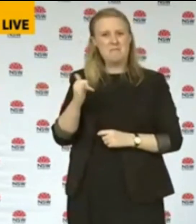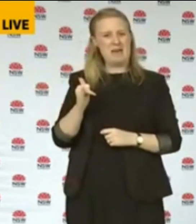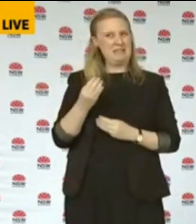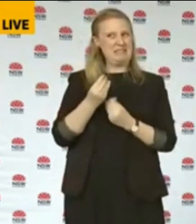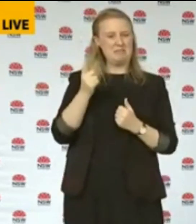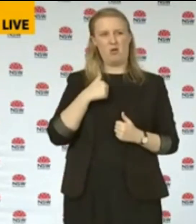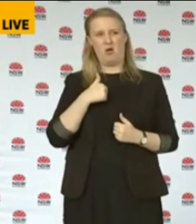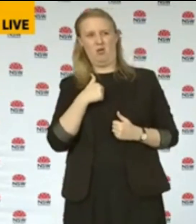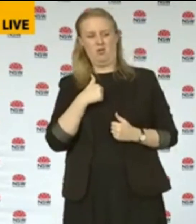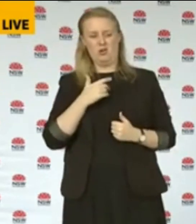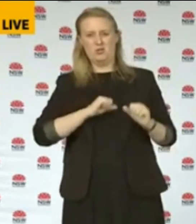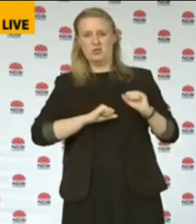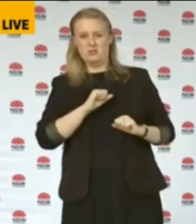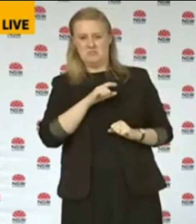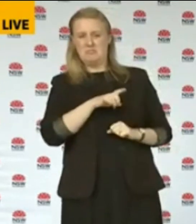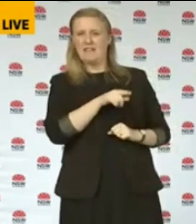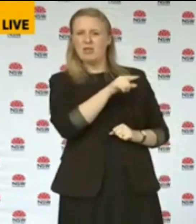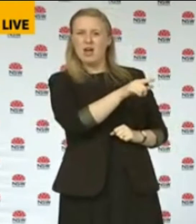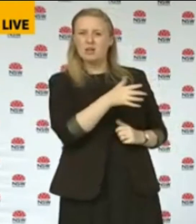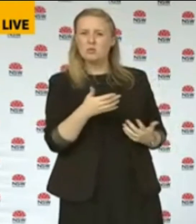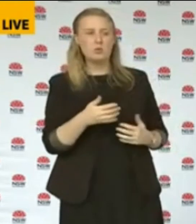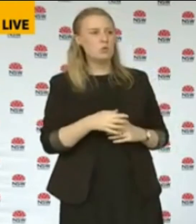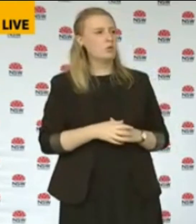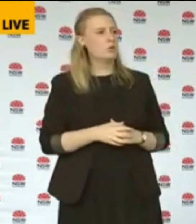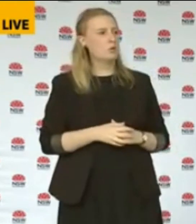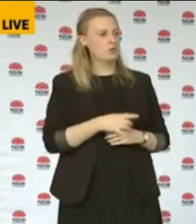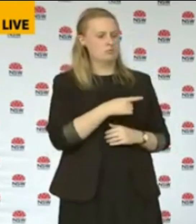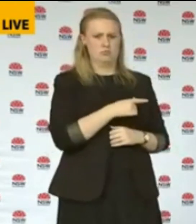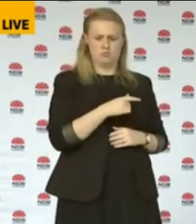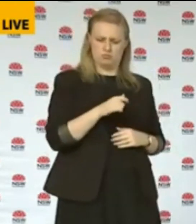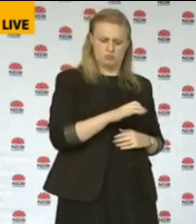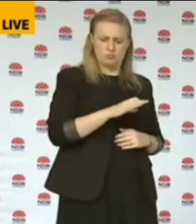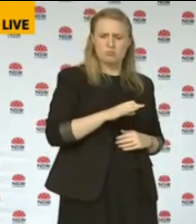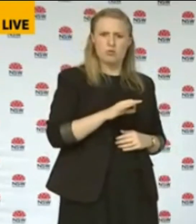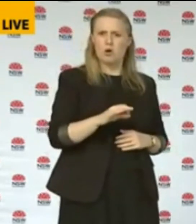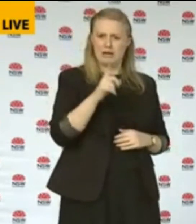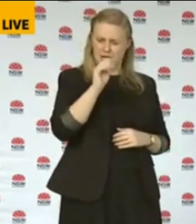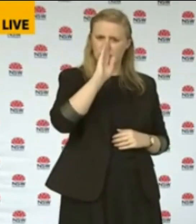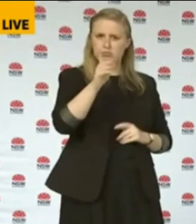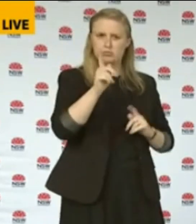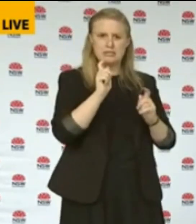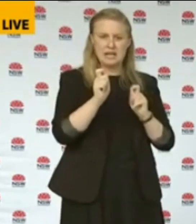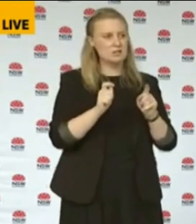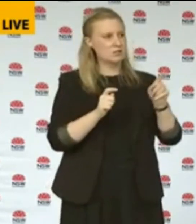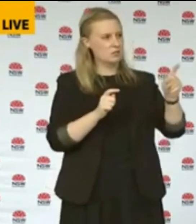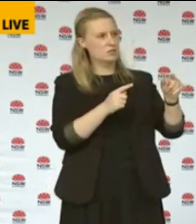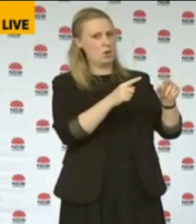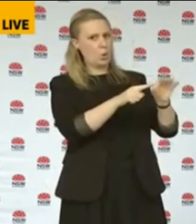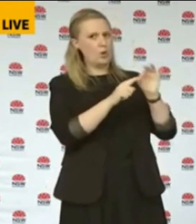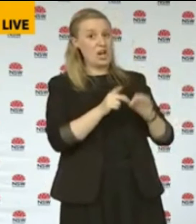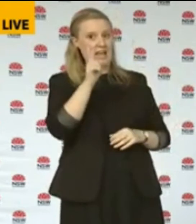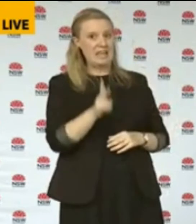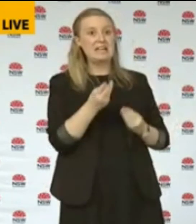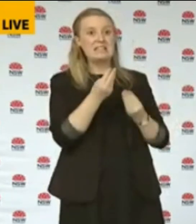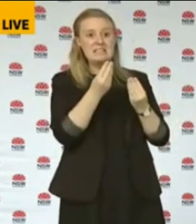western area, there's testing sites that require a referral first. I will ask Dr. Chant, but I think you'll